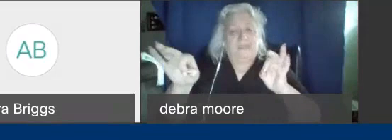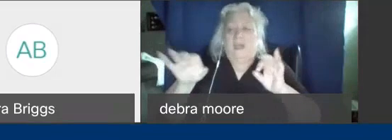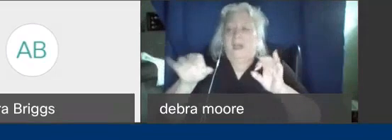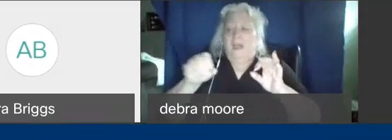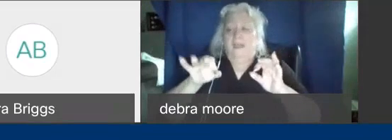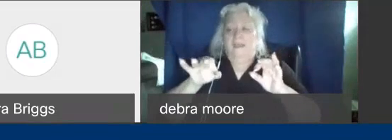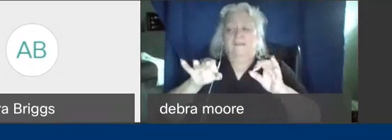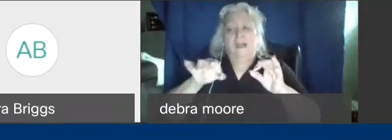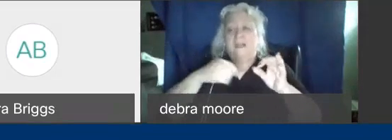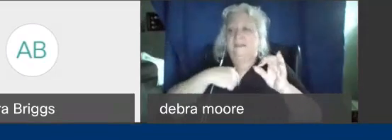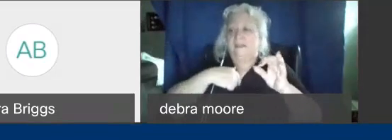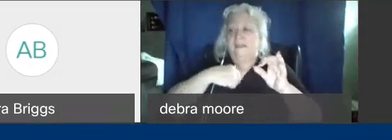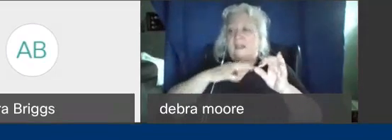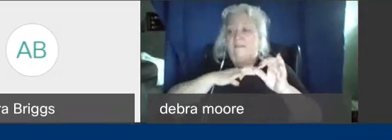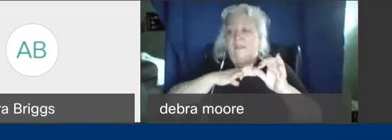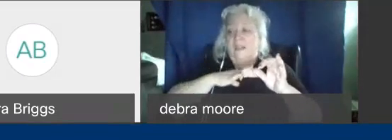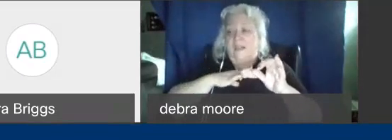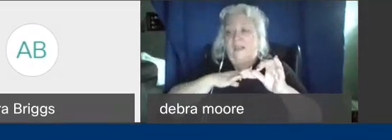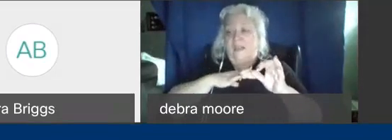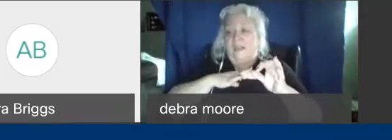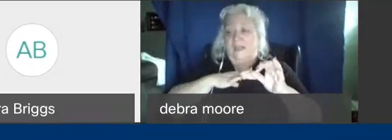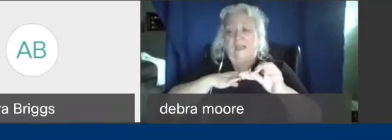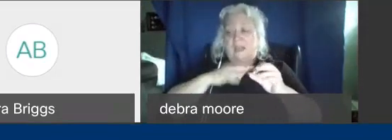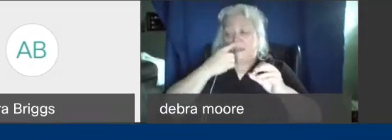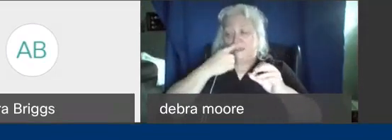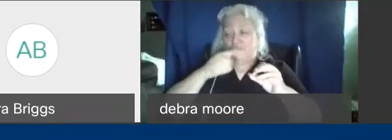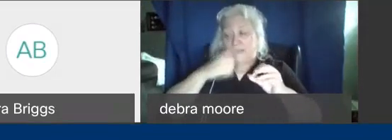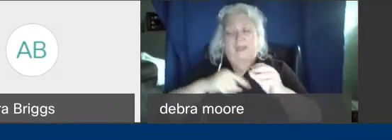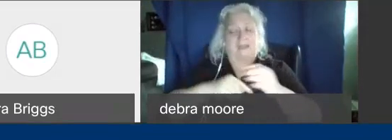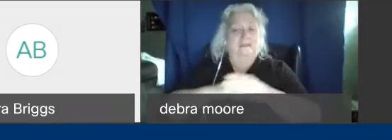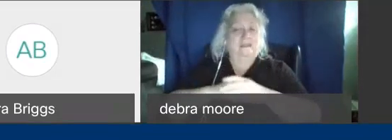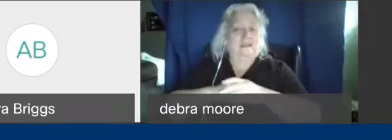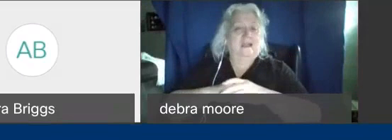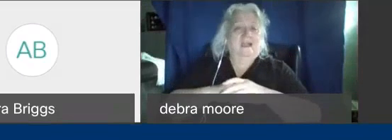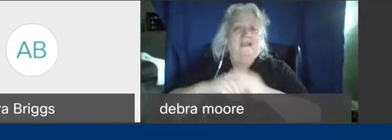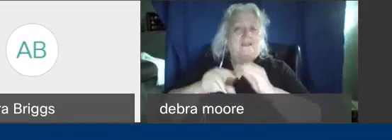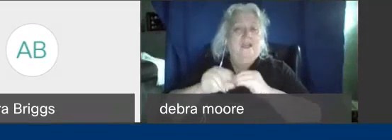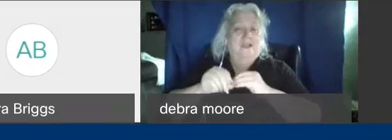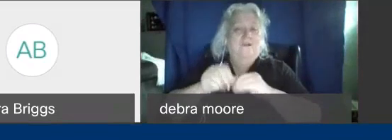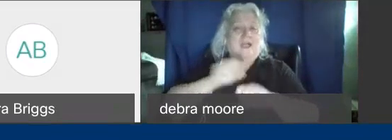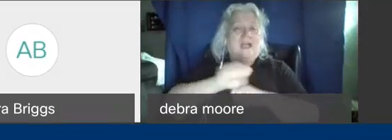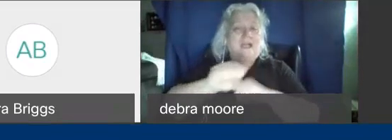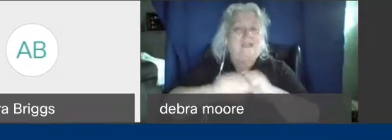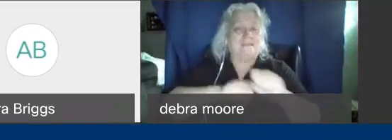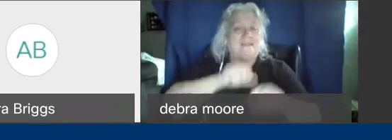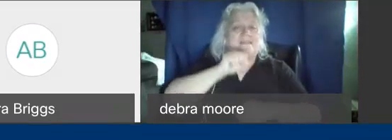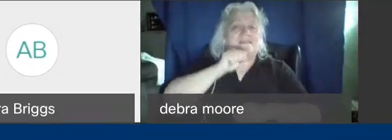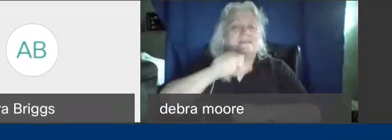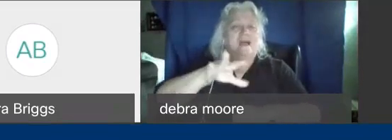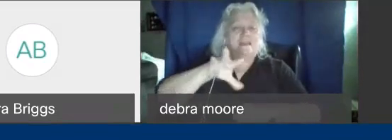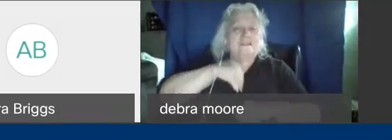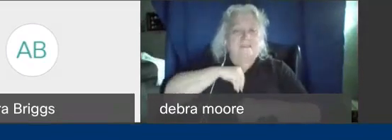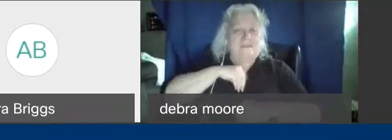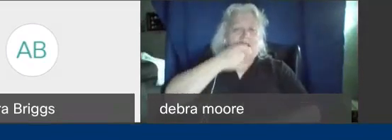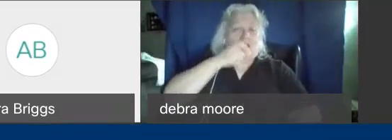hazing activity is not a defense to prosecution. As we know, hazing is never tolerated, whether it is consensual or not,